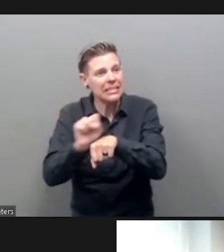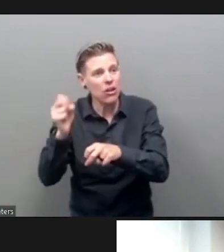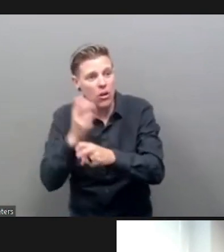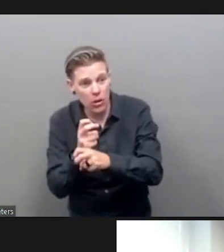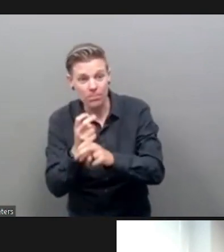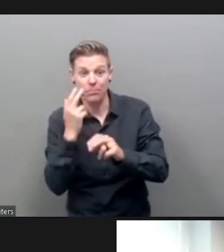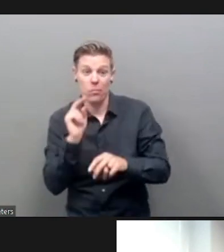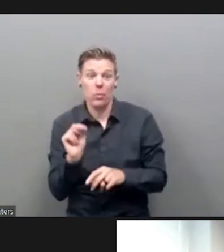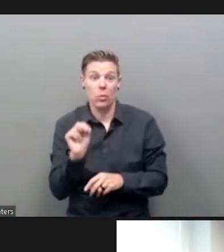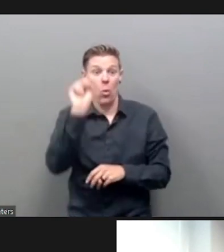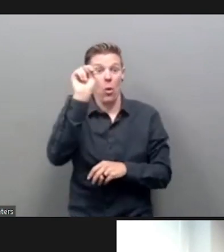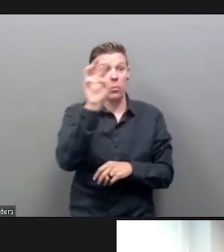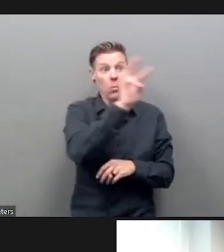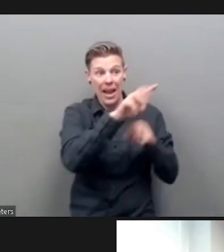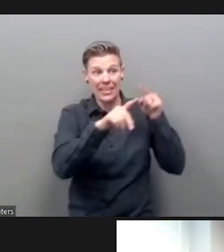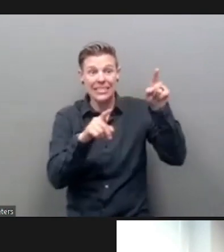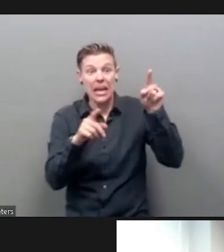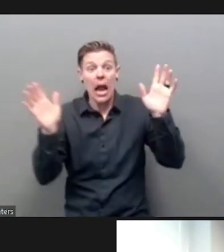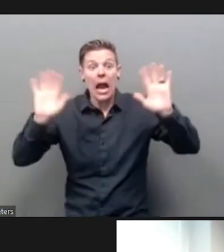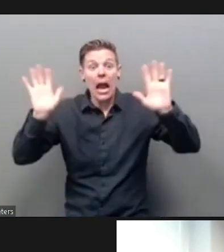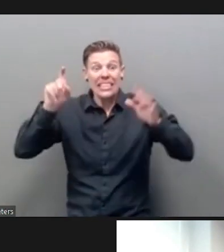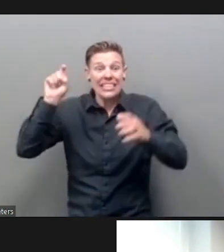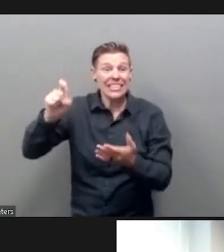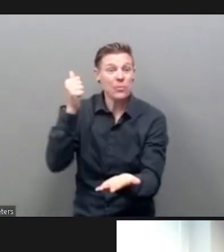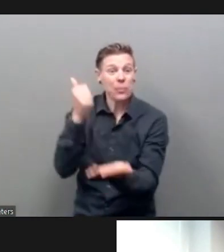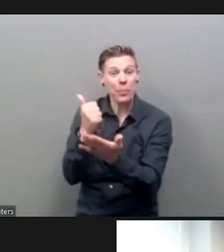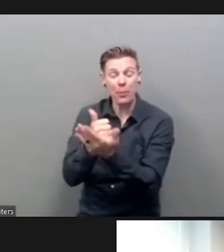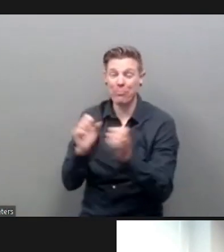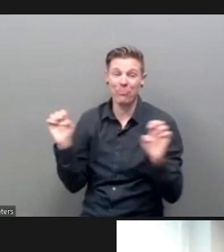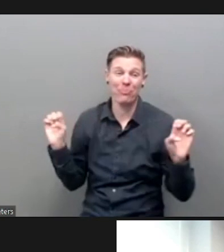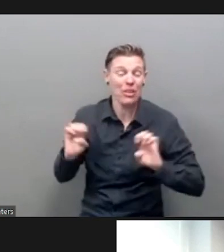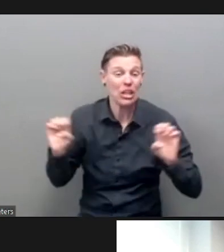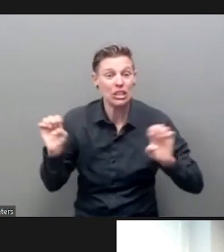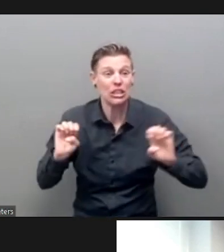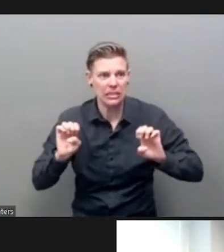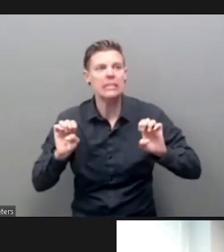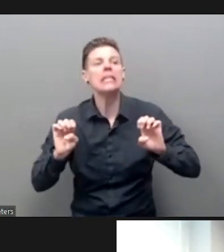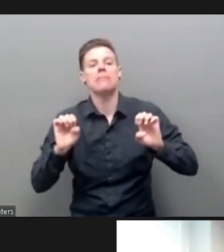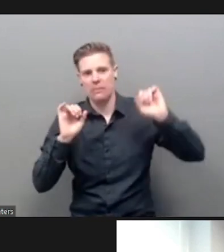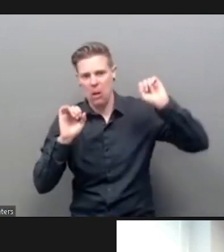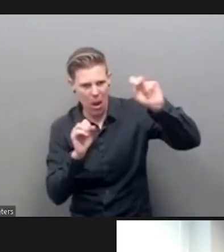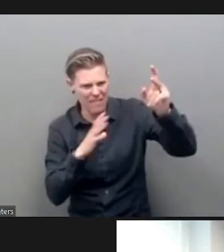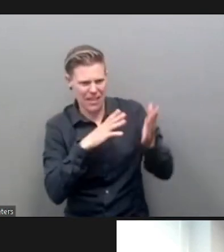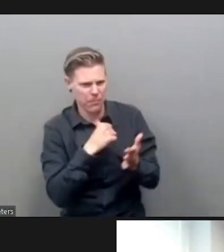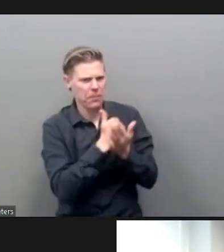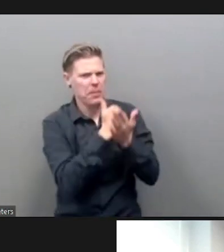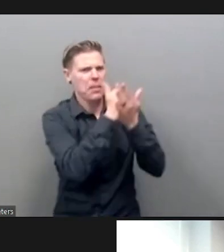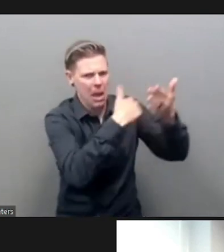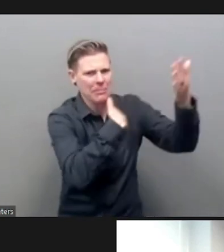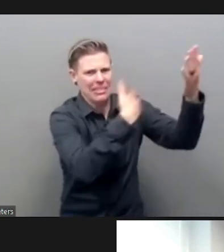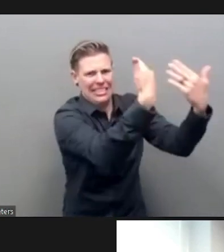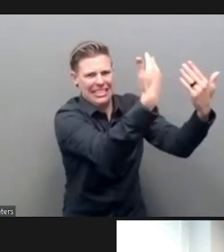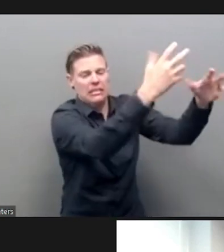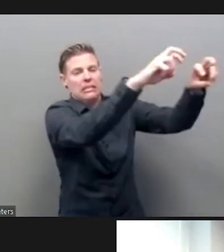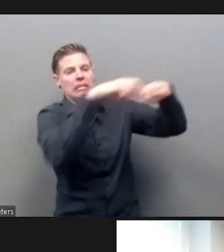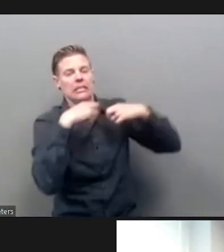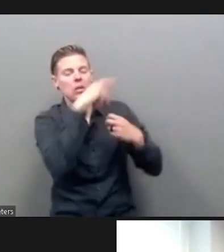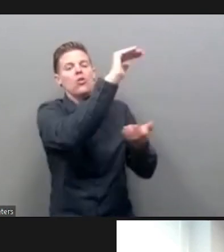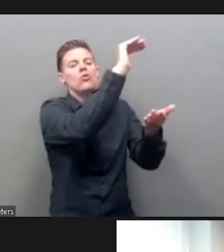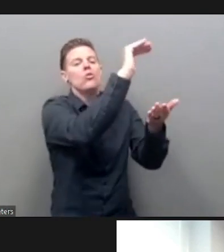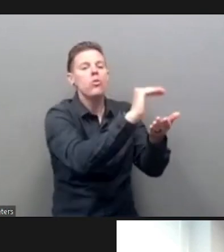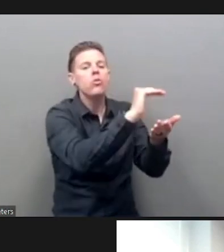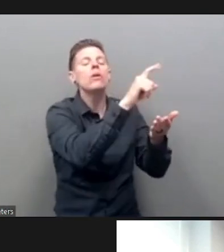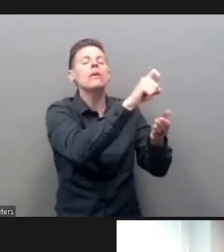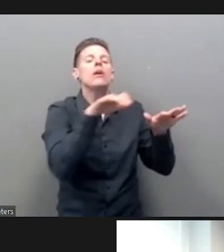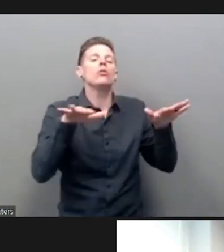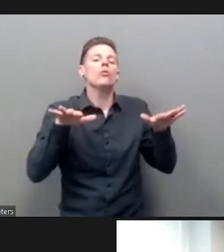to the metro area. And so I don't know that there's really a way to quantify when we're going to reach our